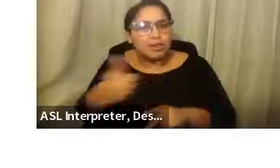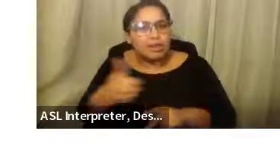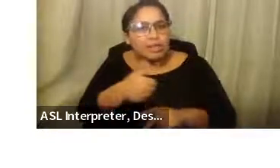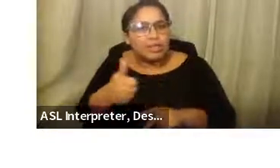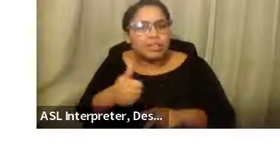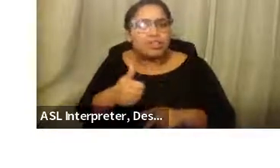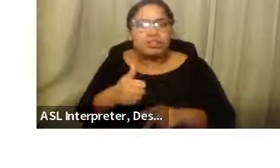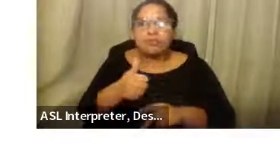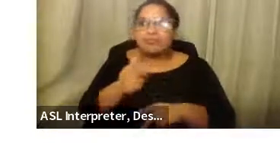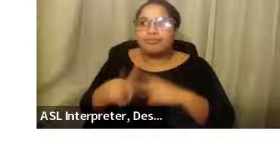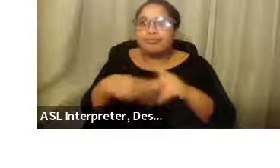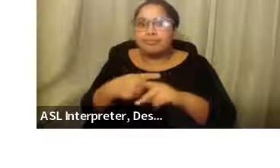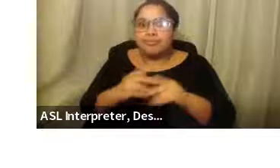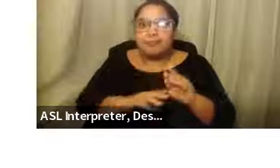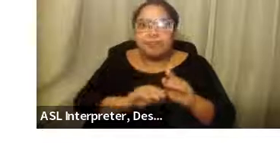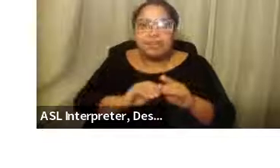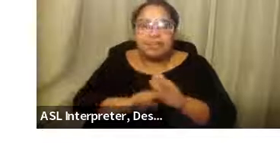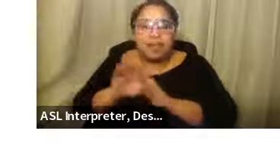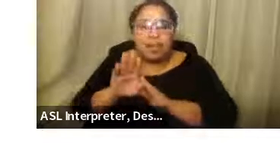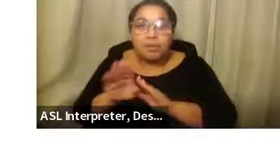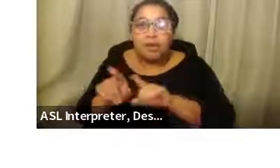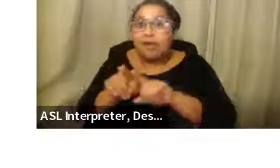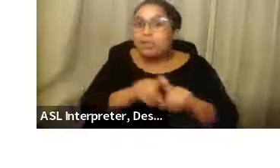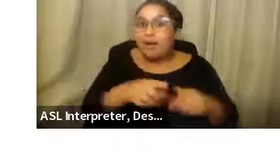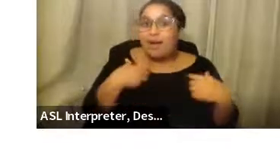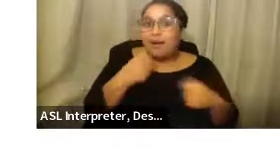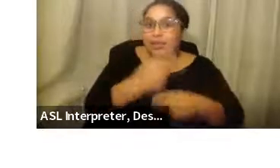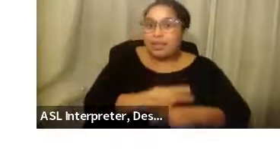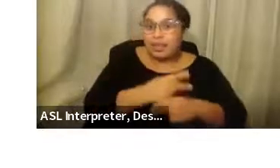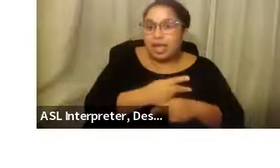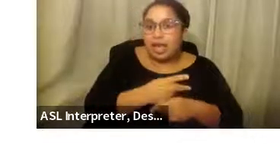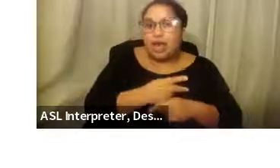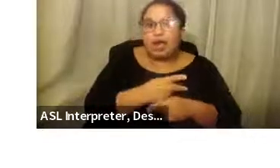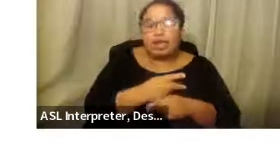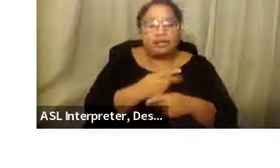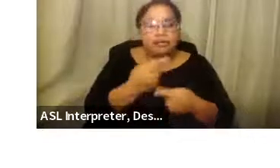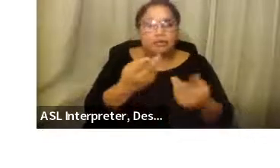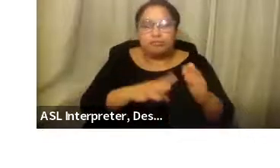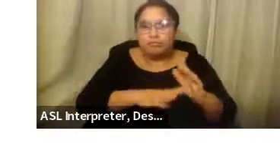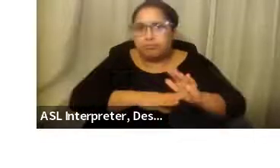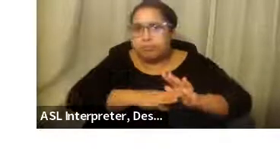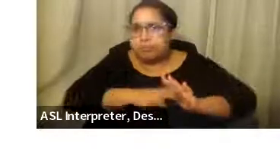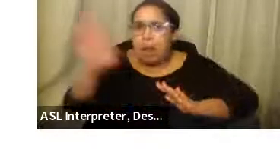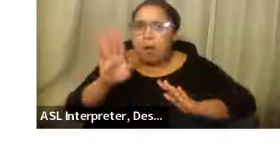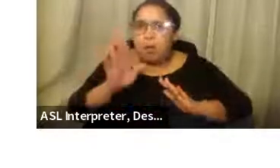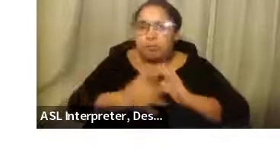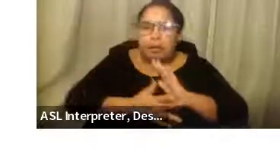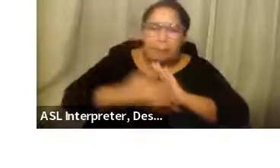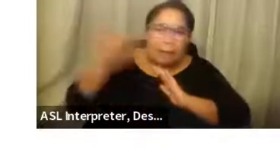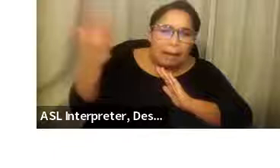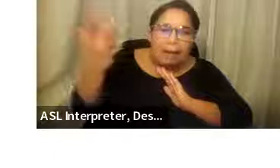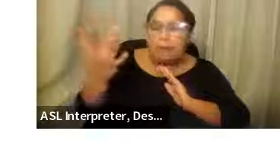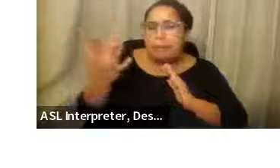most importantly, how our healthcare has grown leaps and bounds by